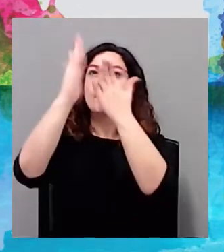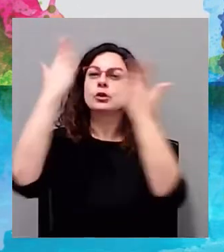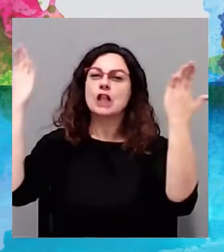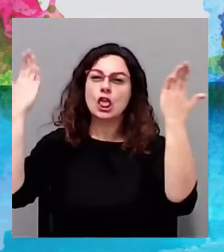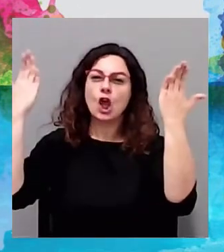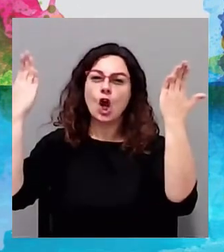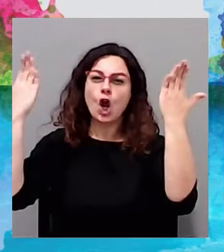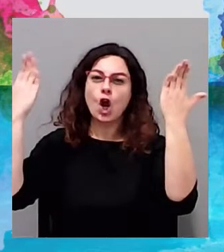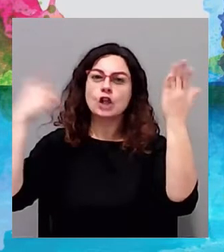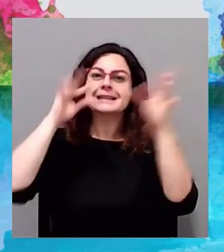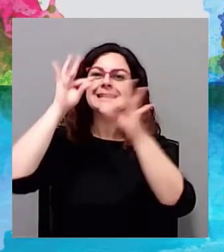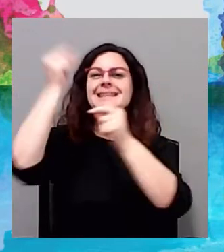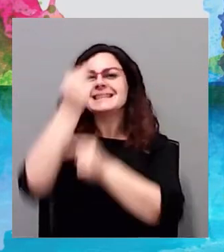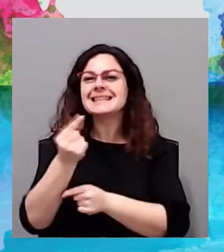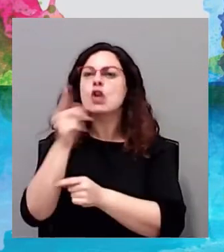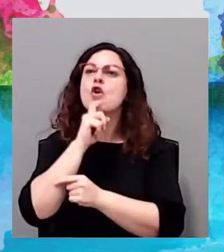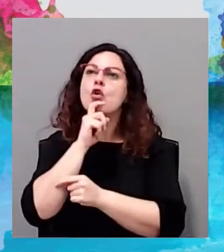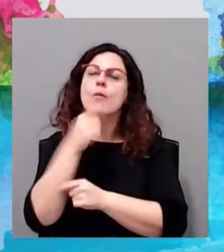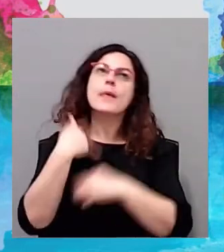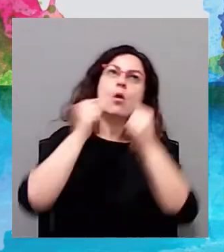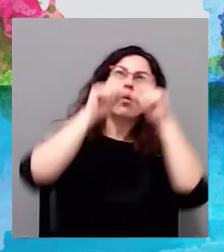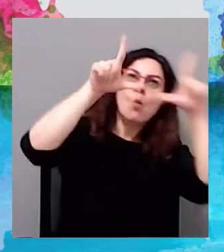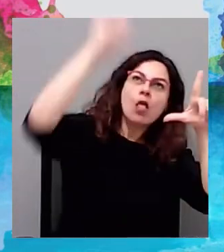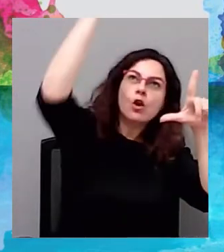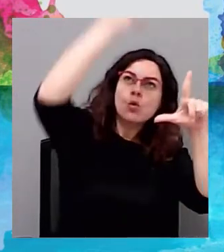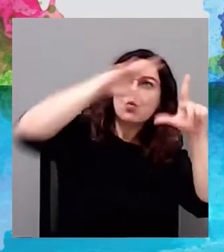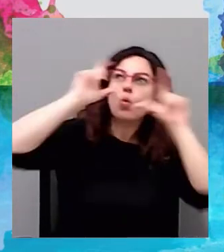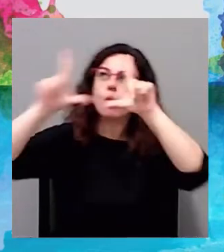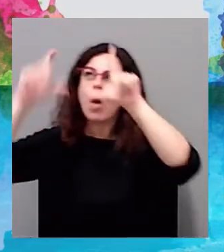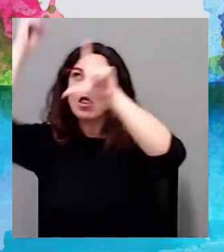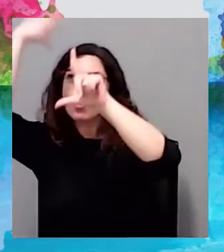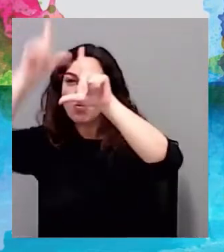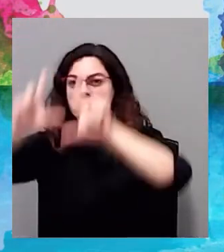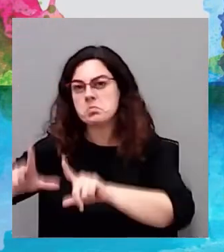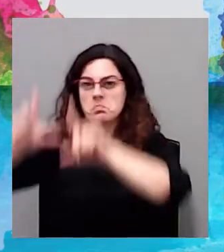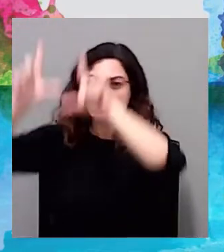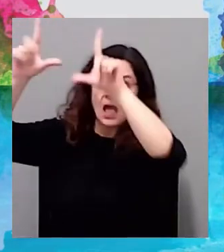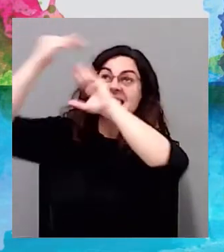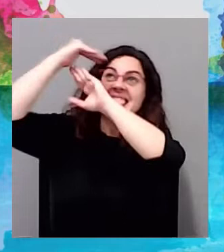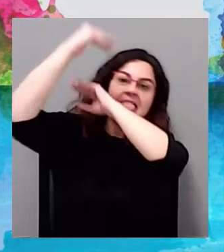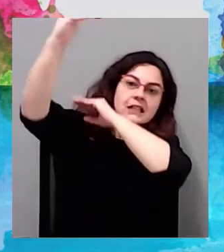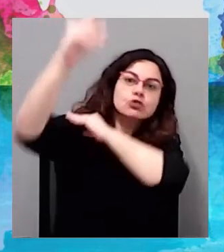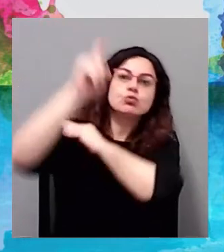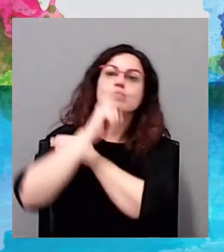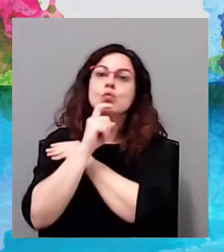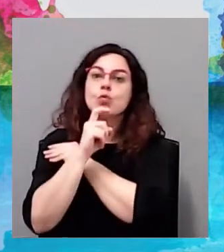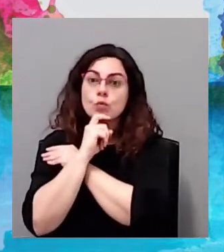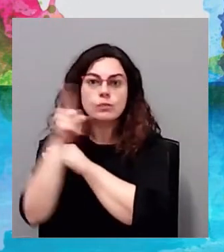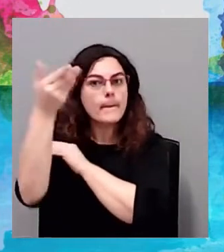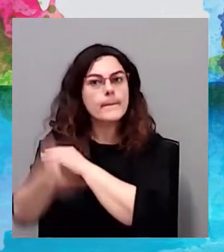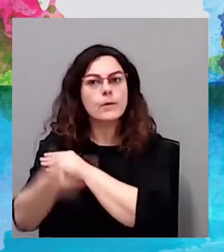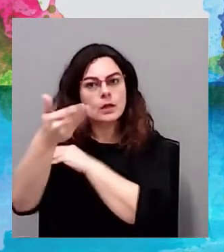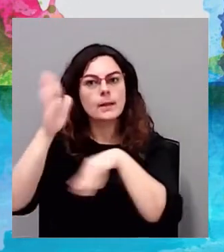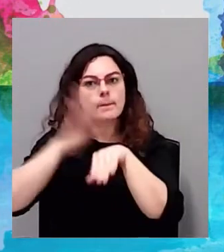the organization of the exhibit itself, the lighting, the ceiling, this is all